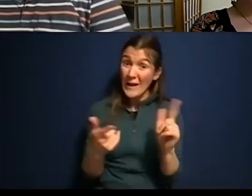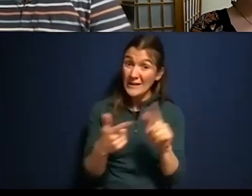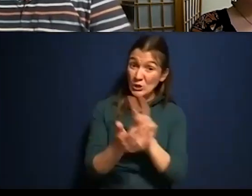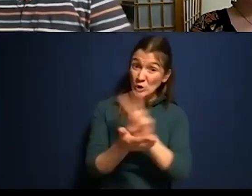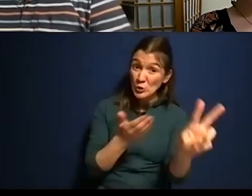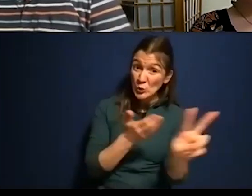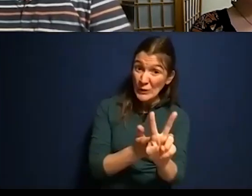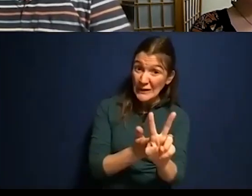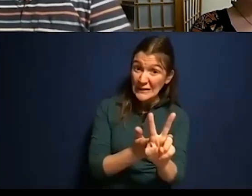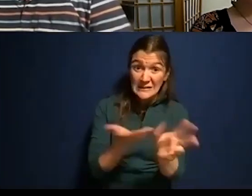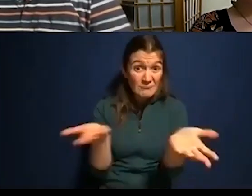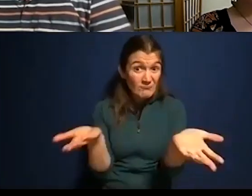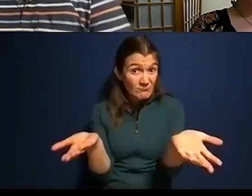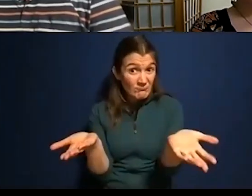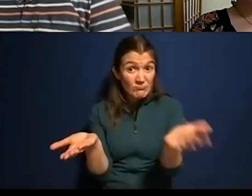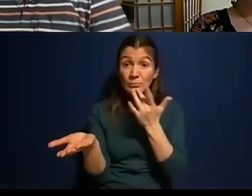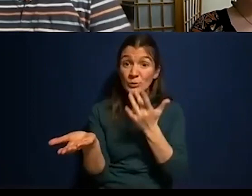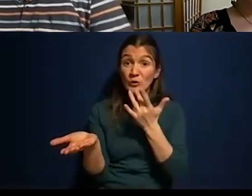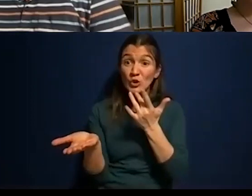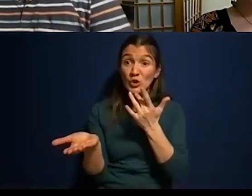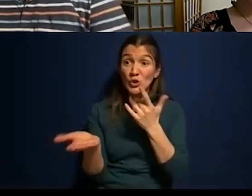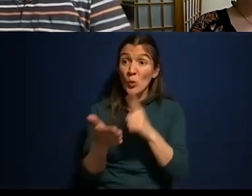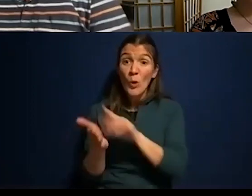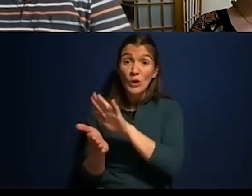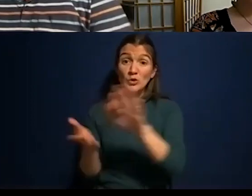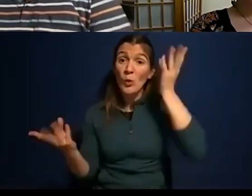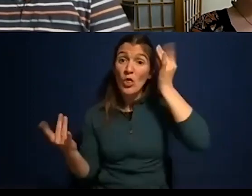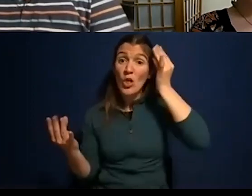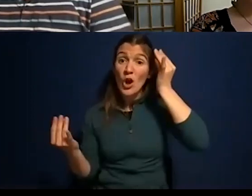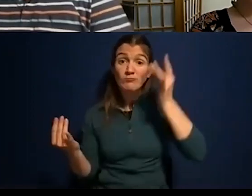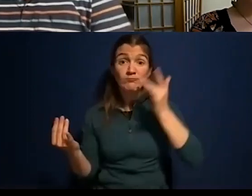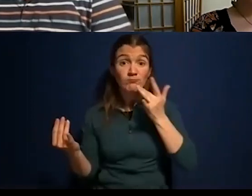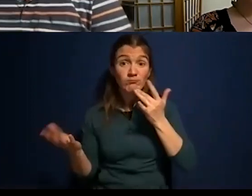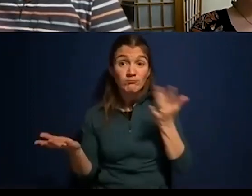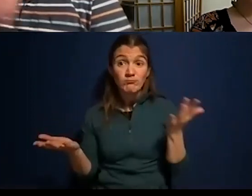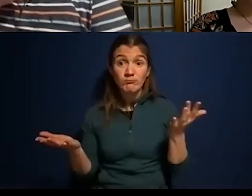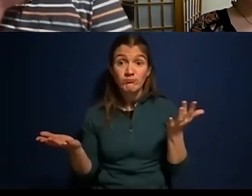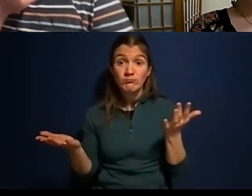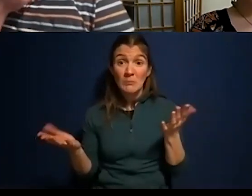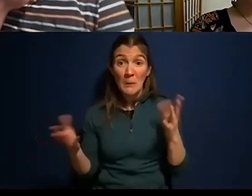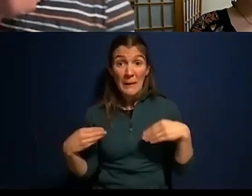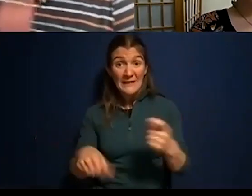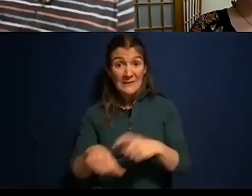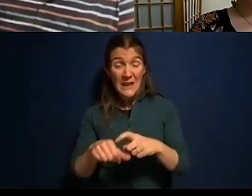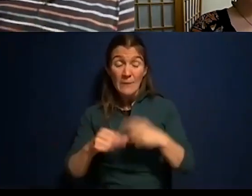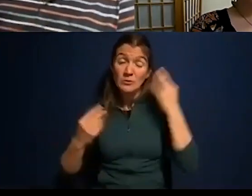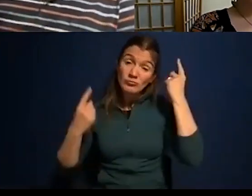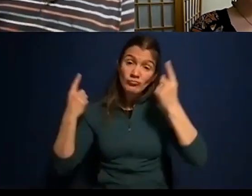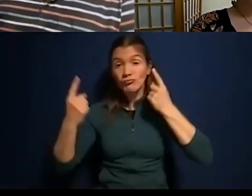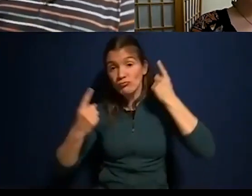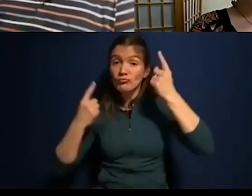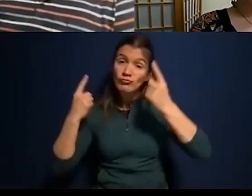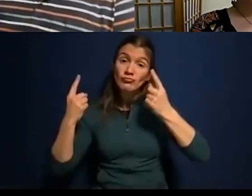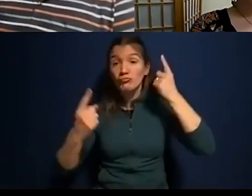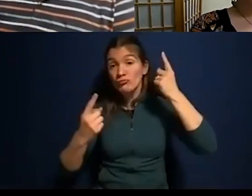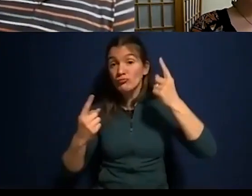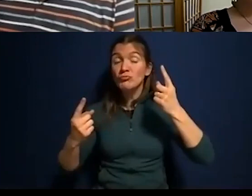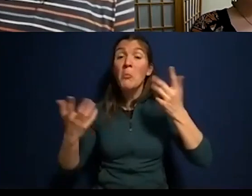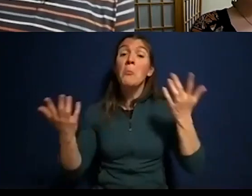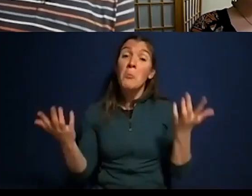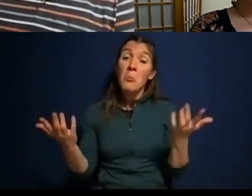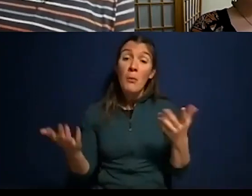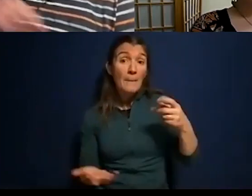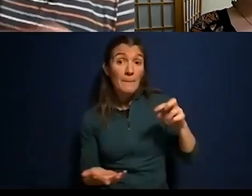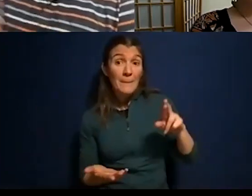2 weeks and see what we all think, having had some time to think about it. And maybe Peter